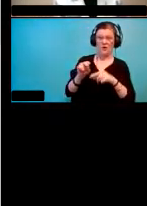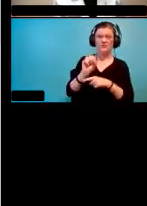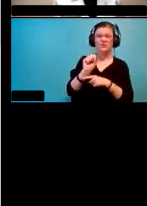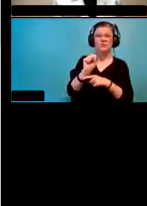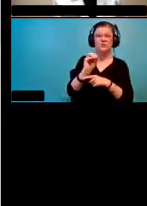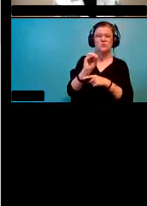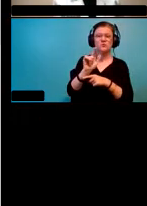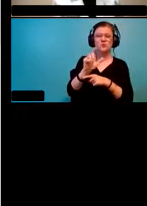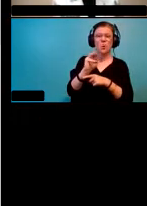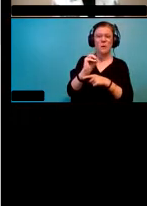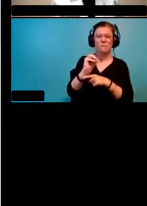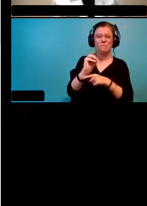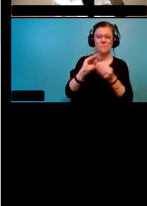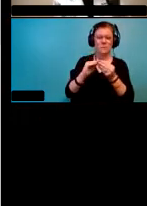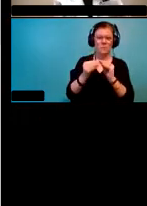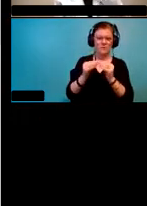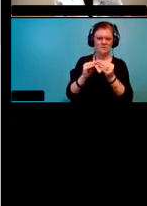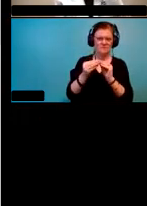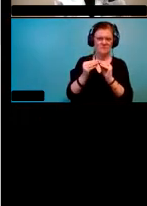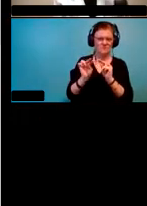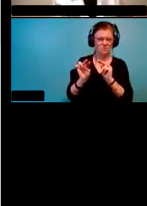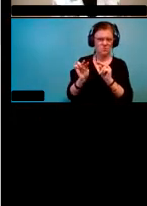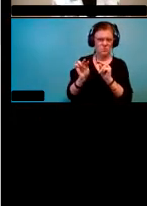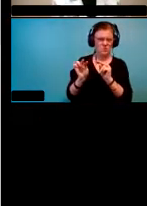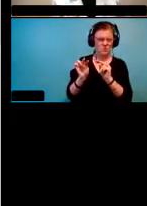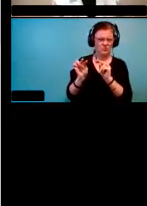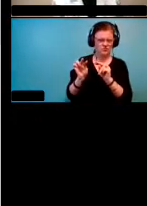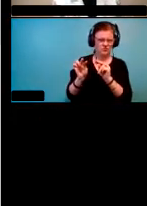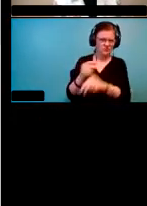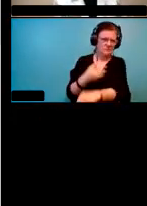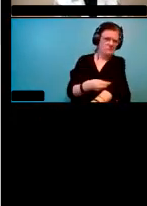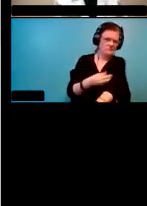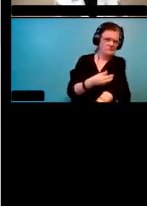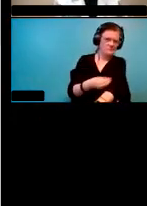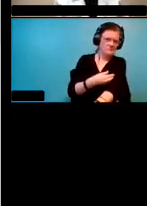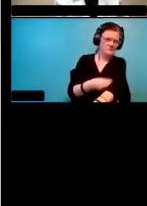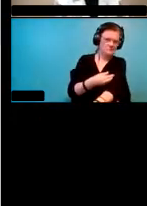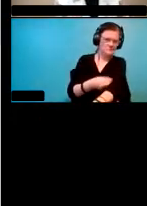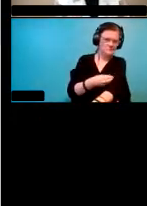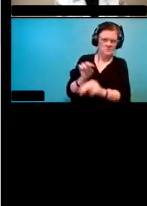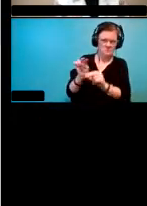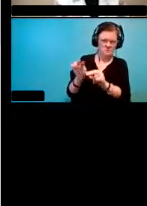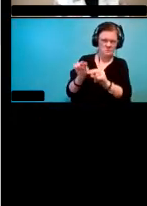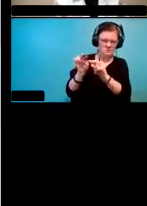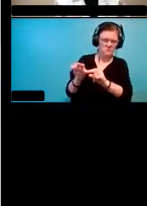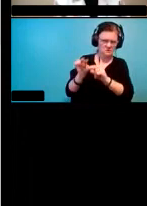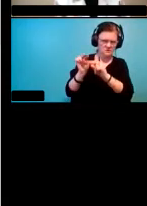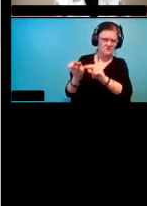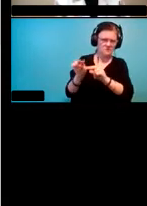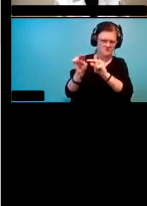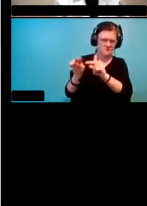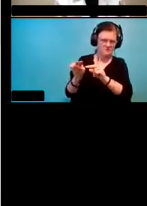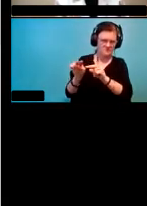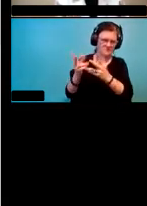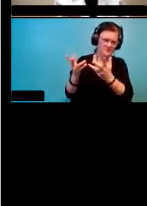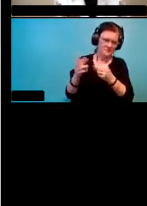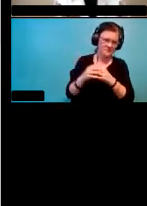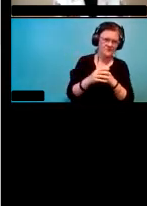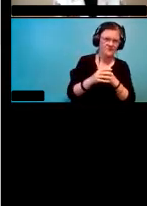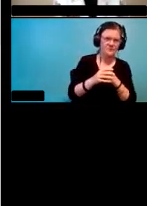levels and things. So there are a number of extra steps with some of these medications that we need to take for continued